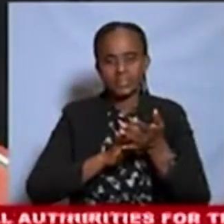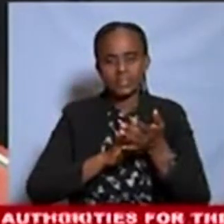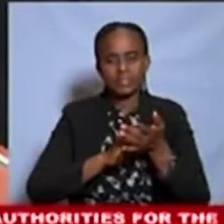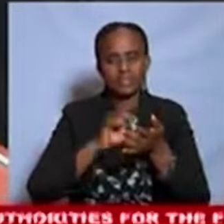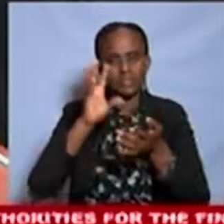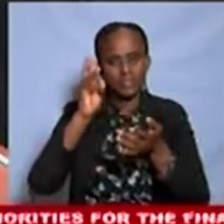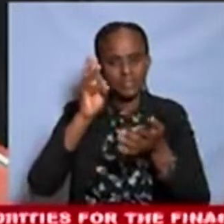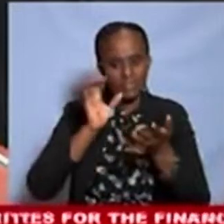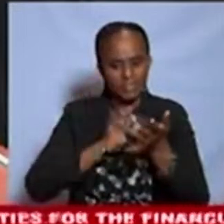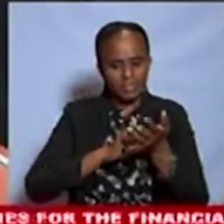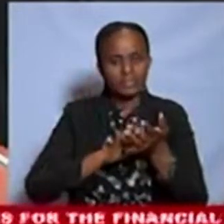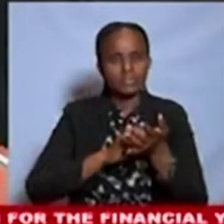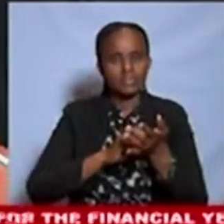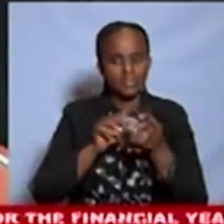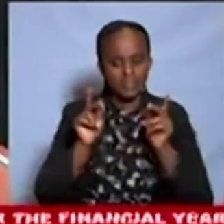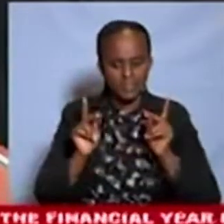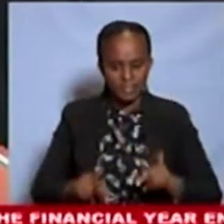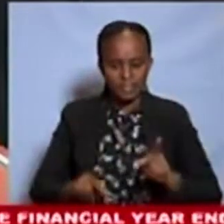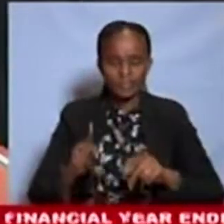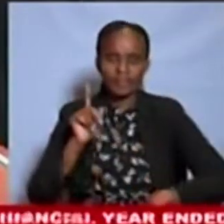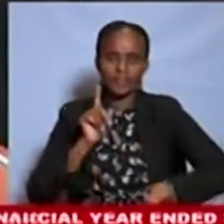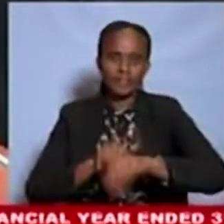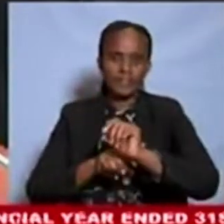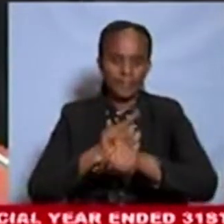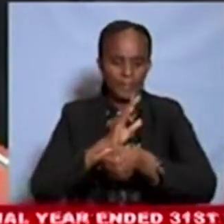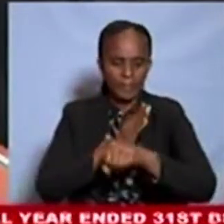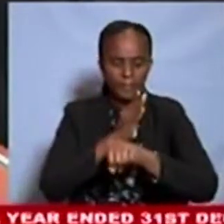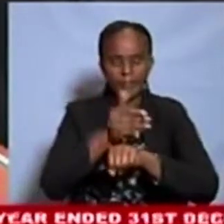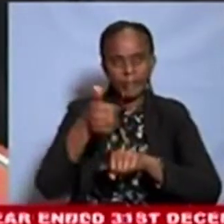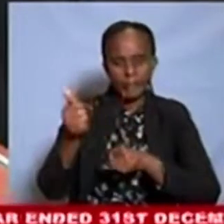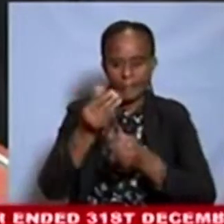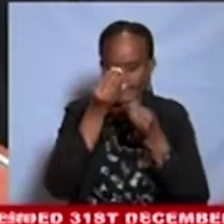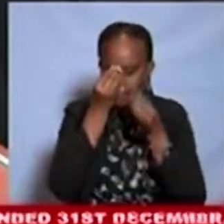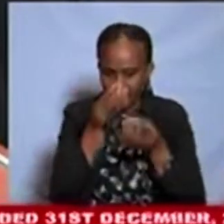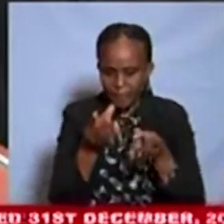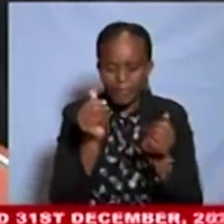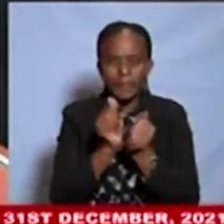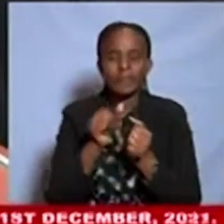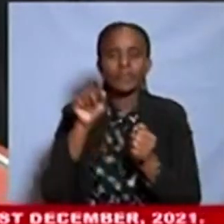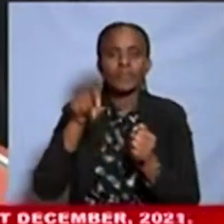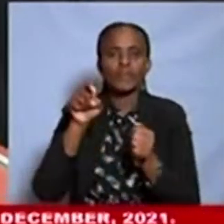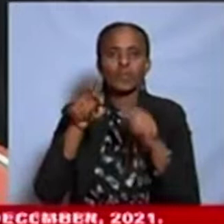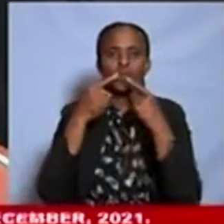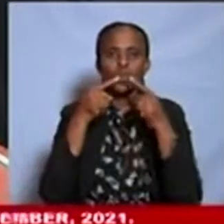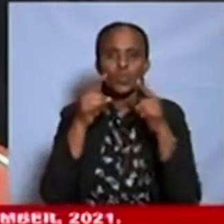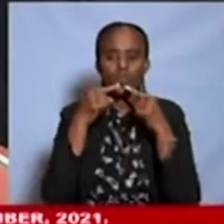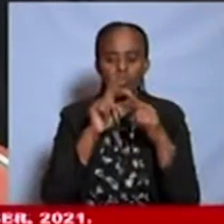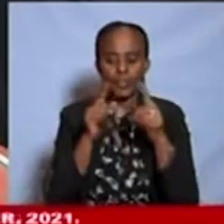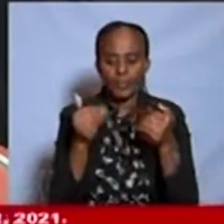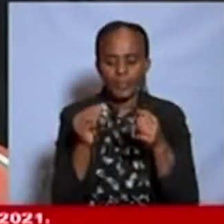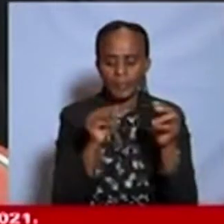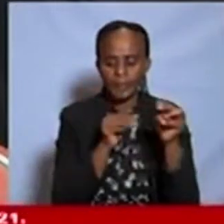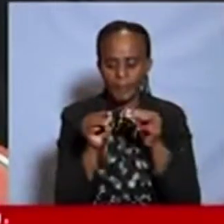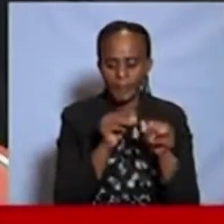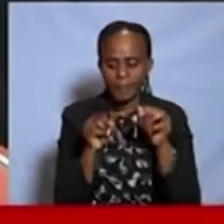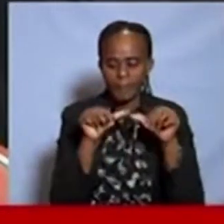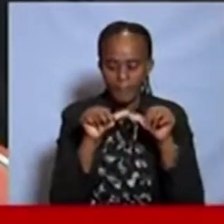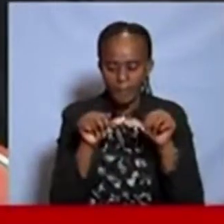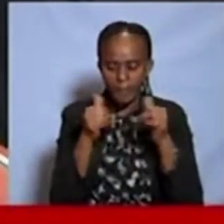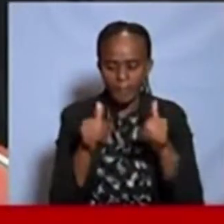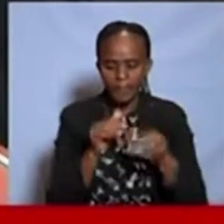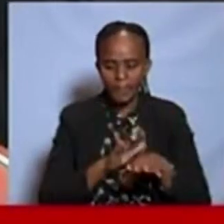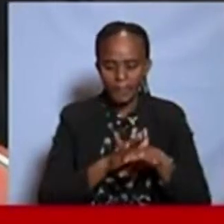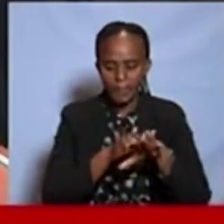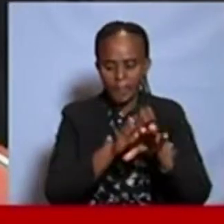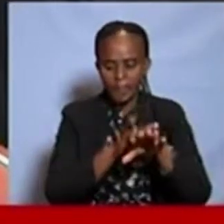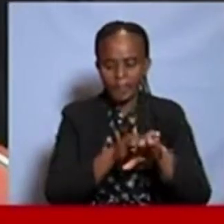a tenant who has been evicted after failing to comply with the demand notice. However, management is still pursuing the matter